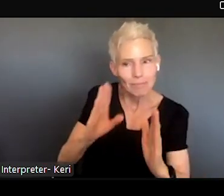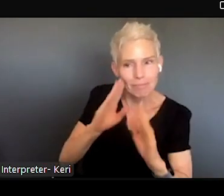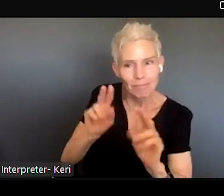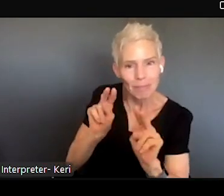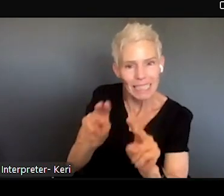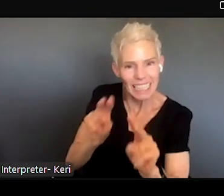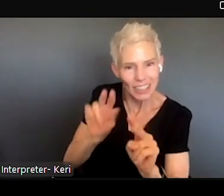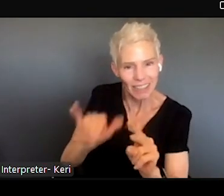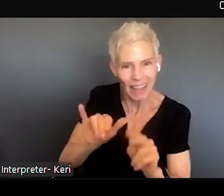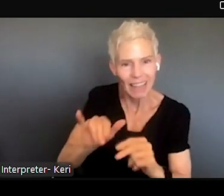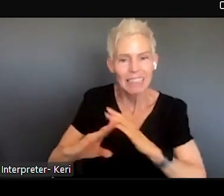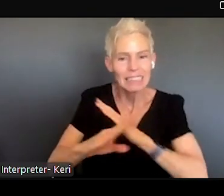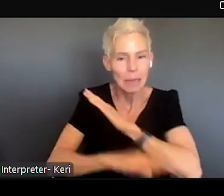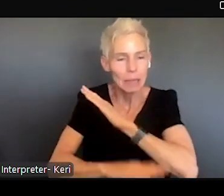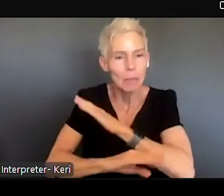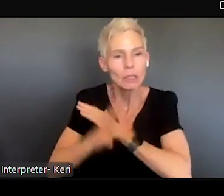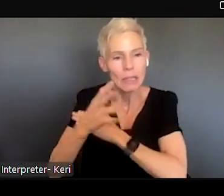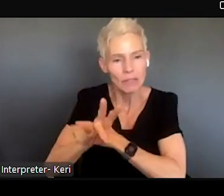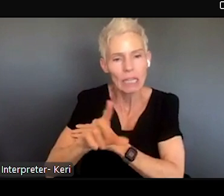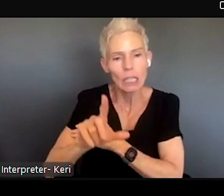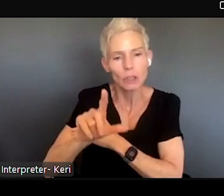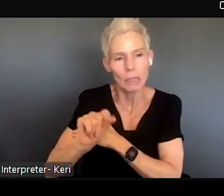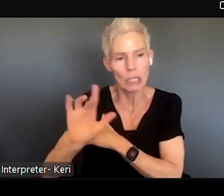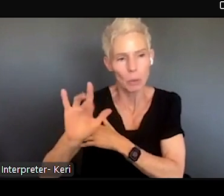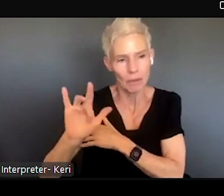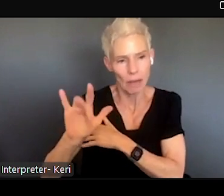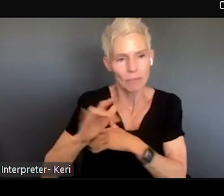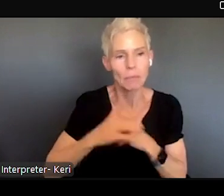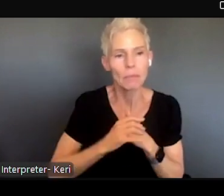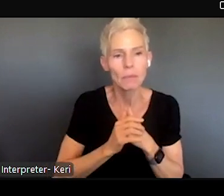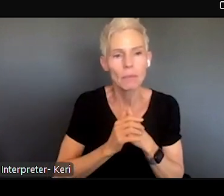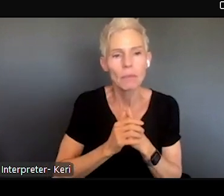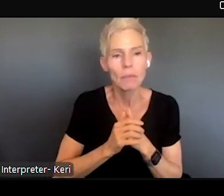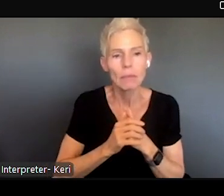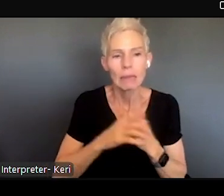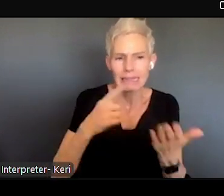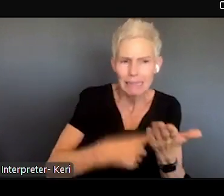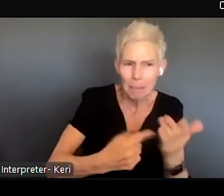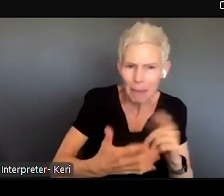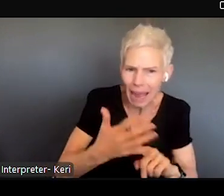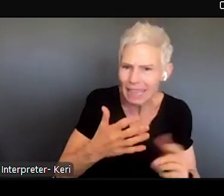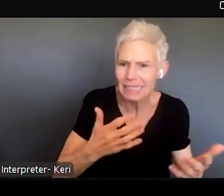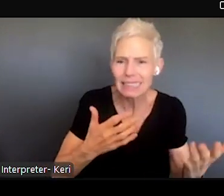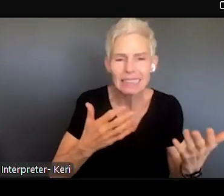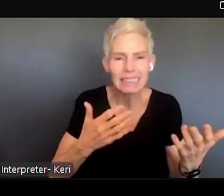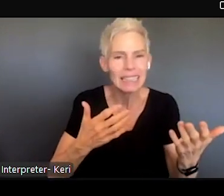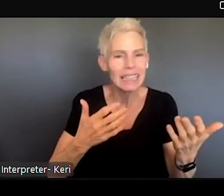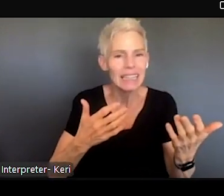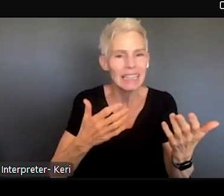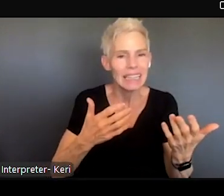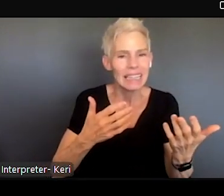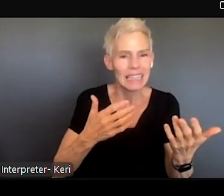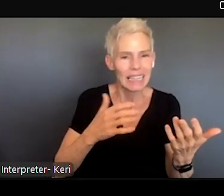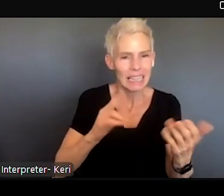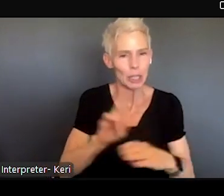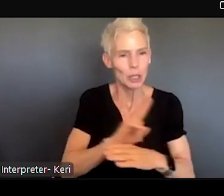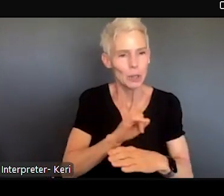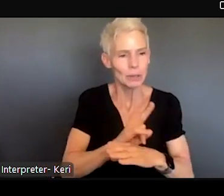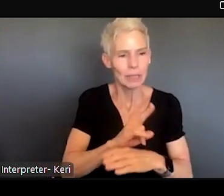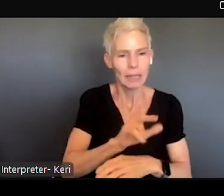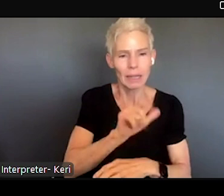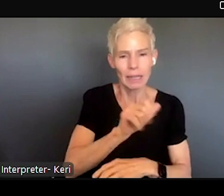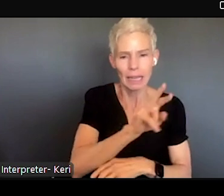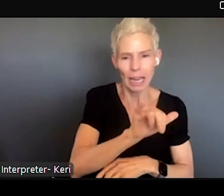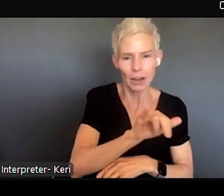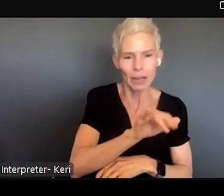September 17th, 2025. And so there'll be debates. This is kind of using Larry Bird